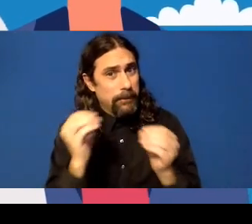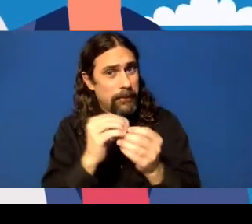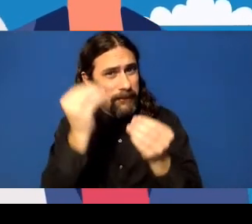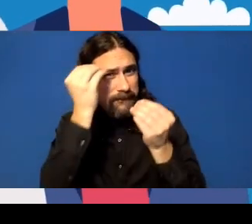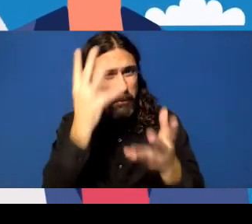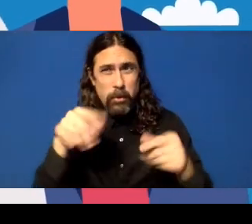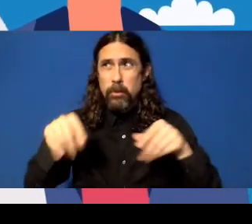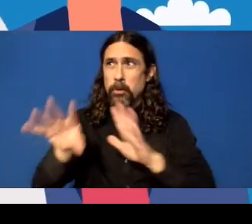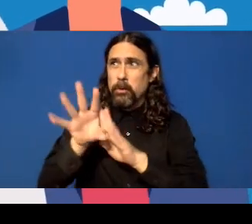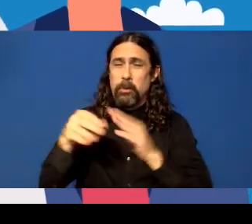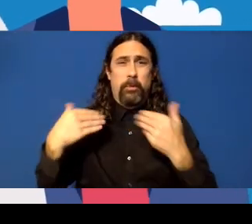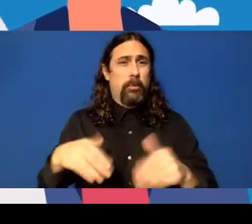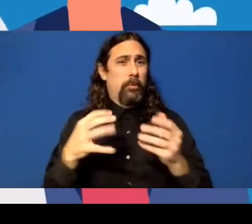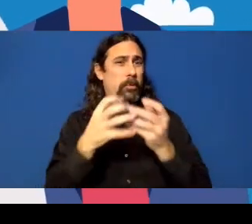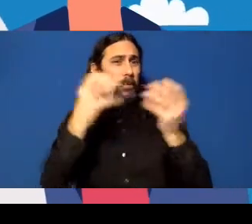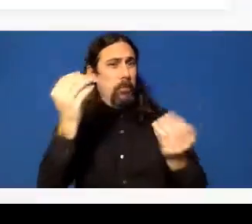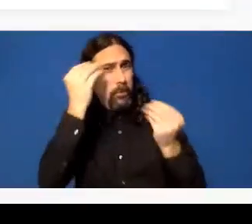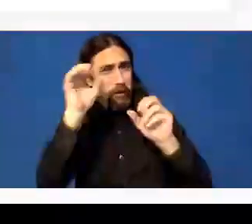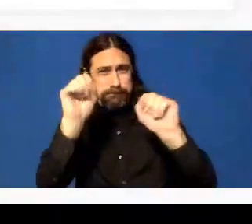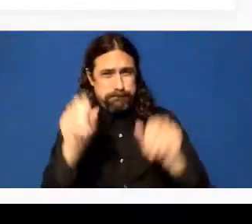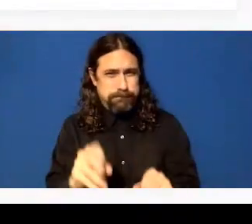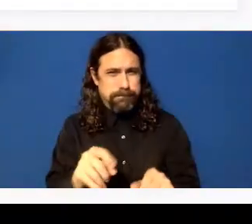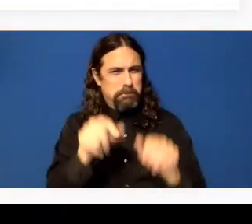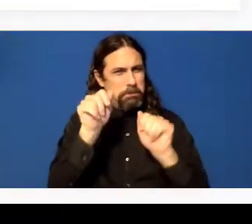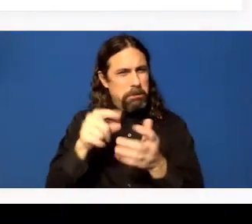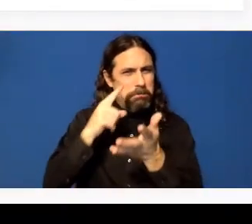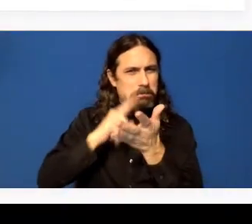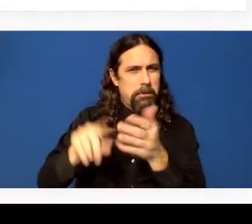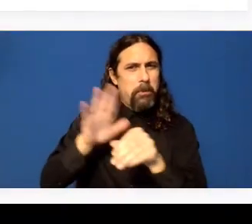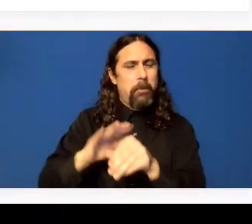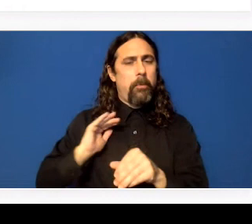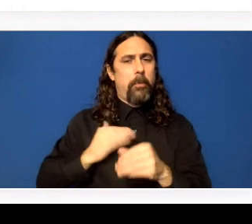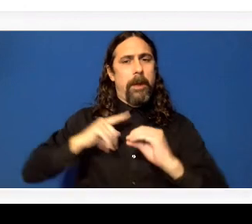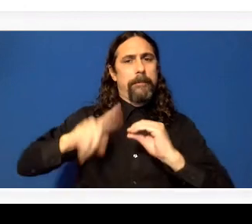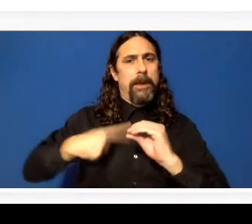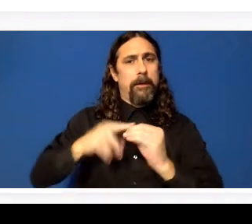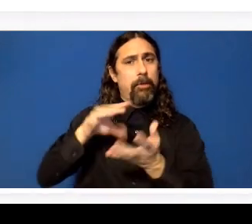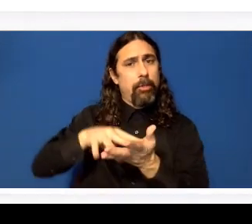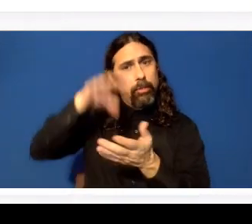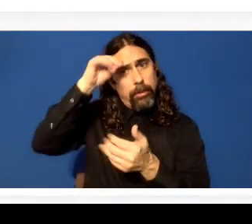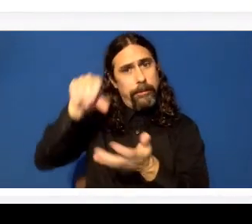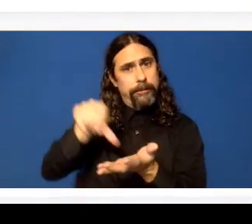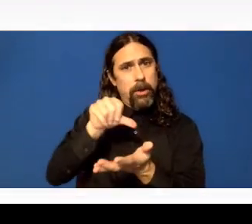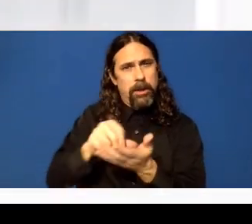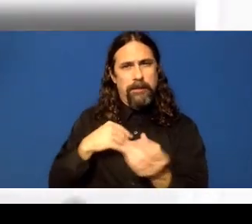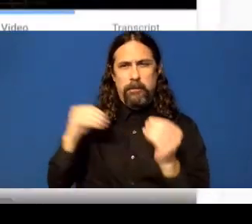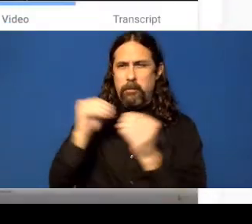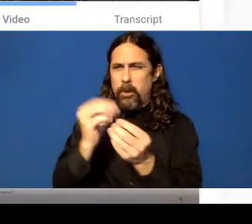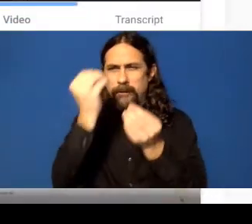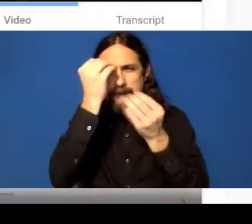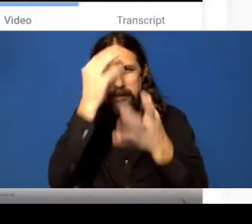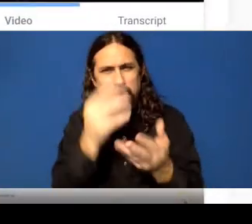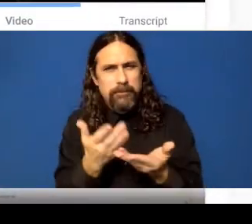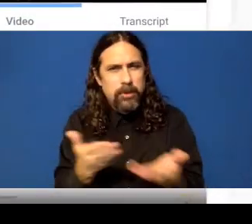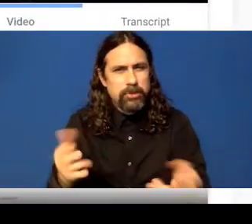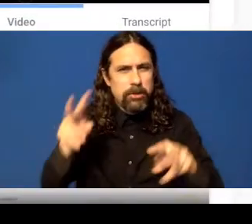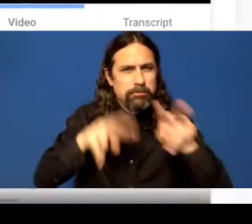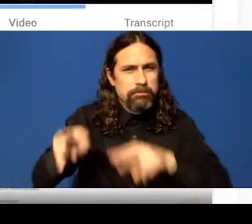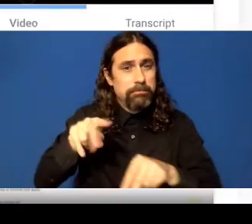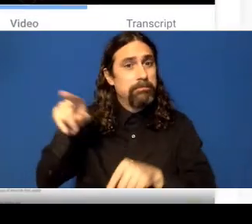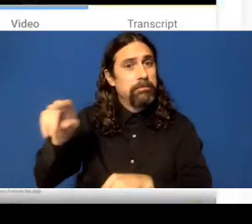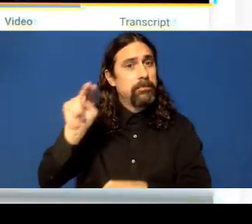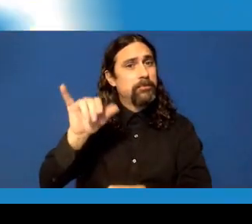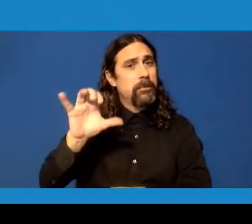We covered a lot of ground in this video, but you'll find even more useful information and resources on our About and Learn pages